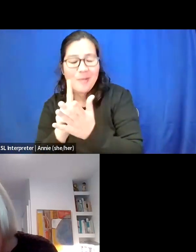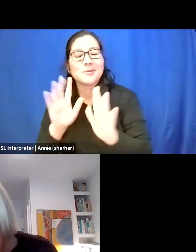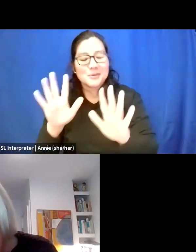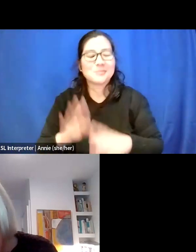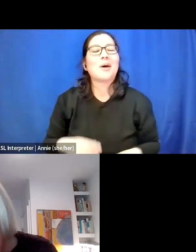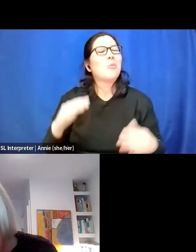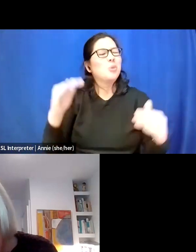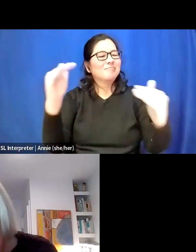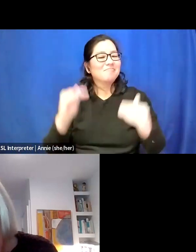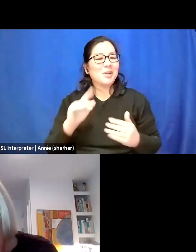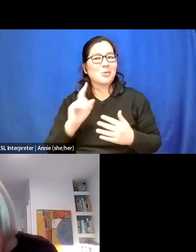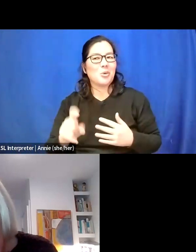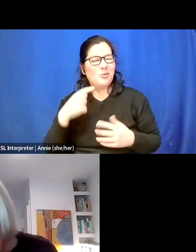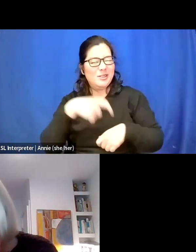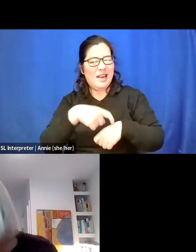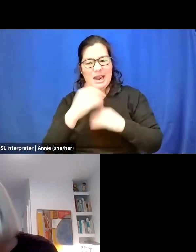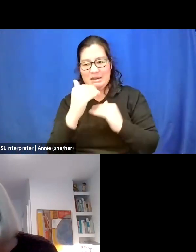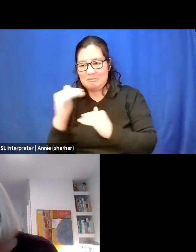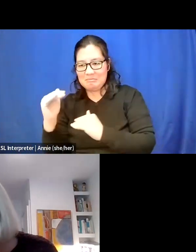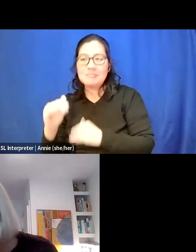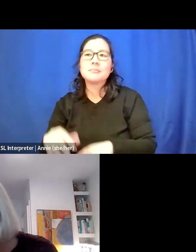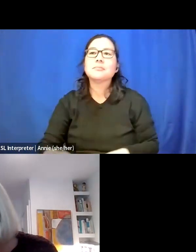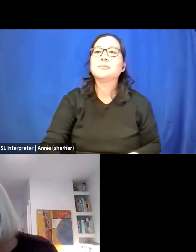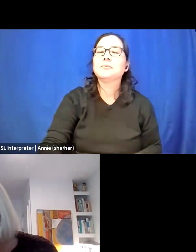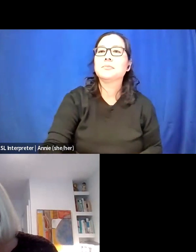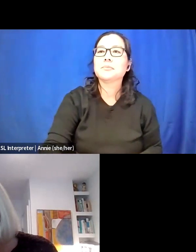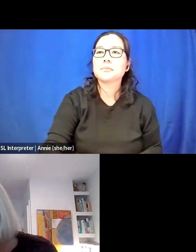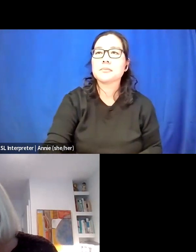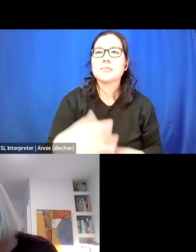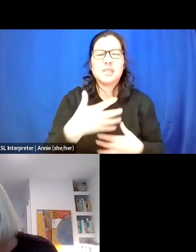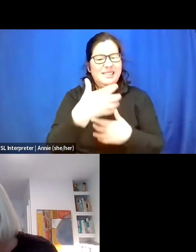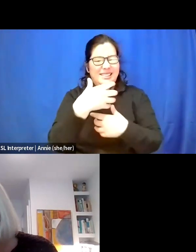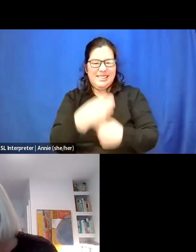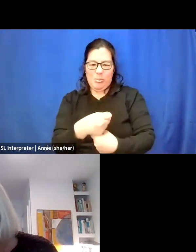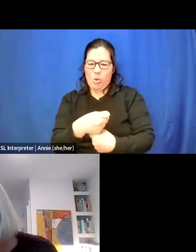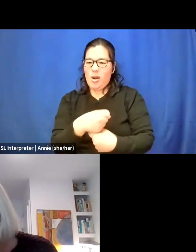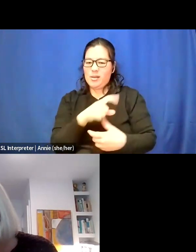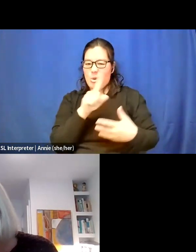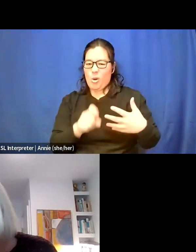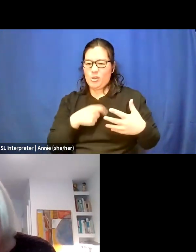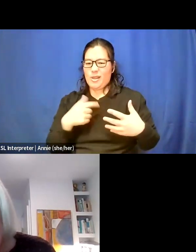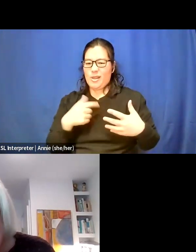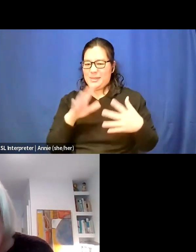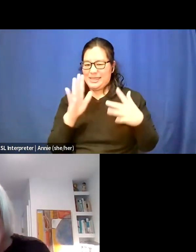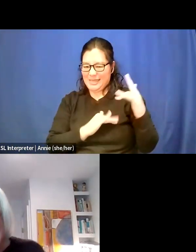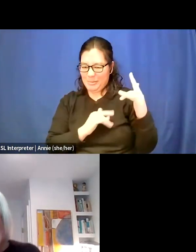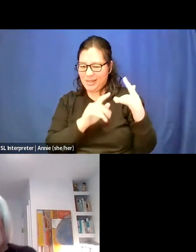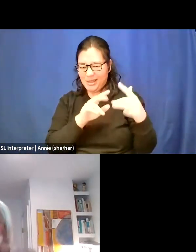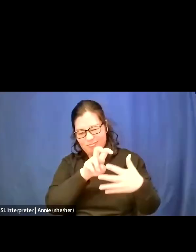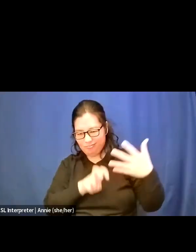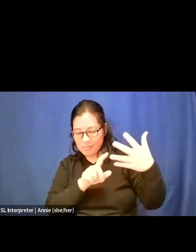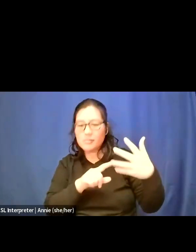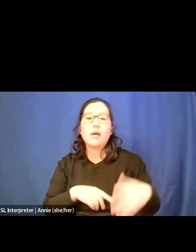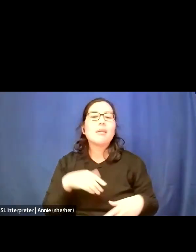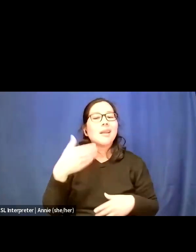just for time, and I'm gonna summarize the question that I'm skipping. The next question was about my